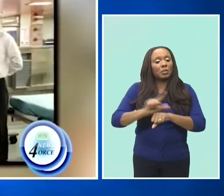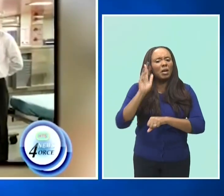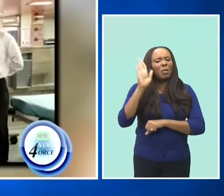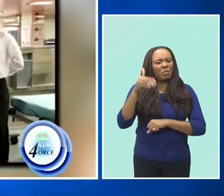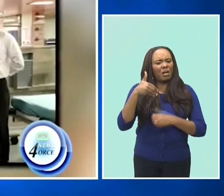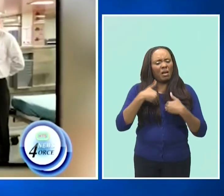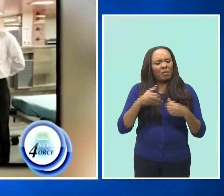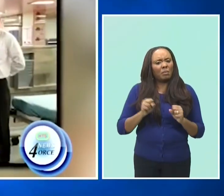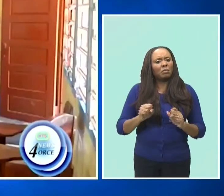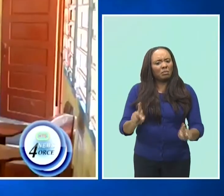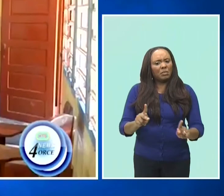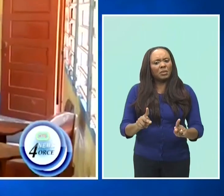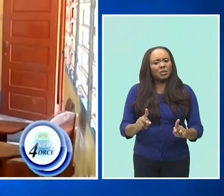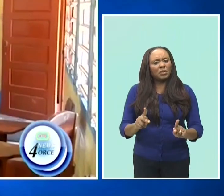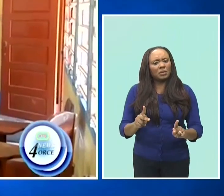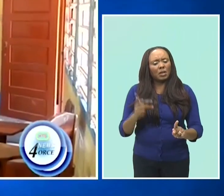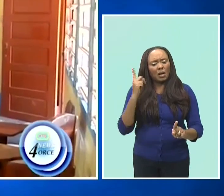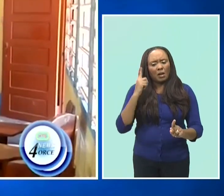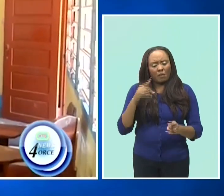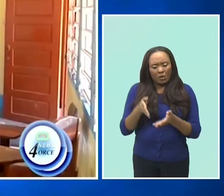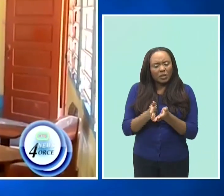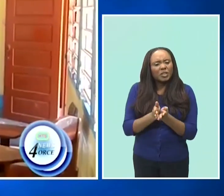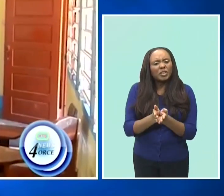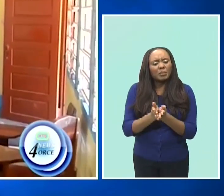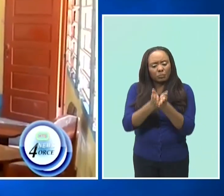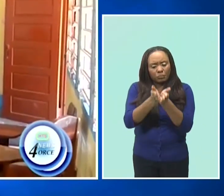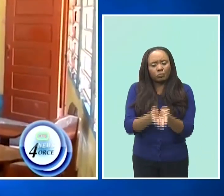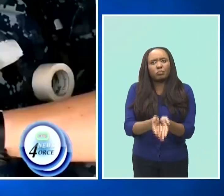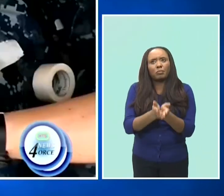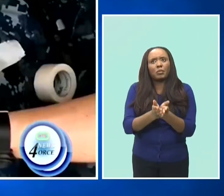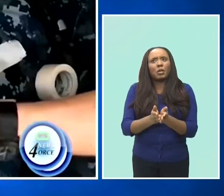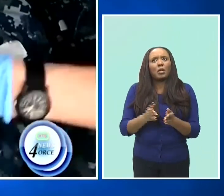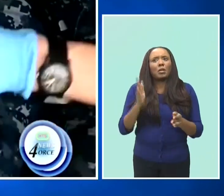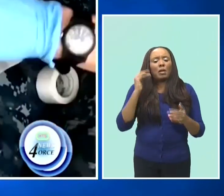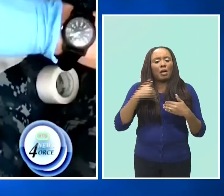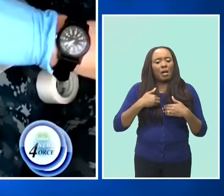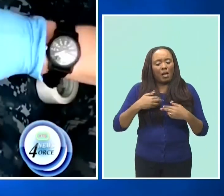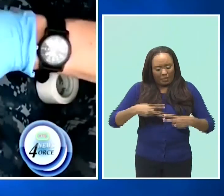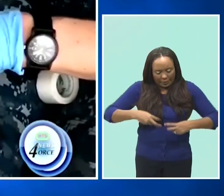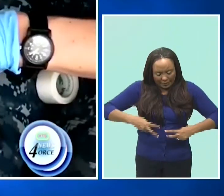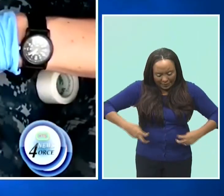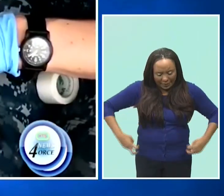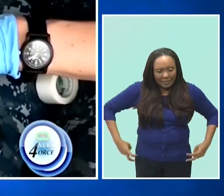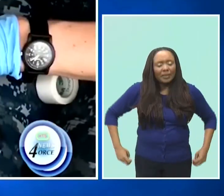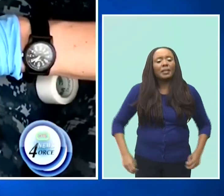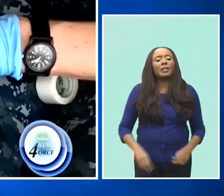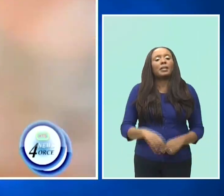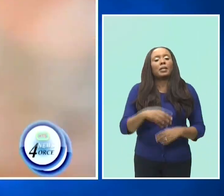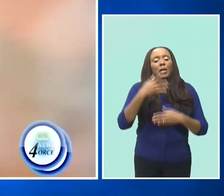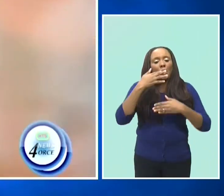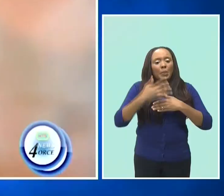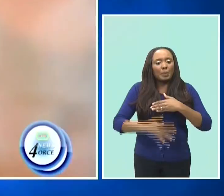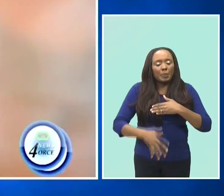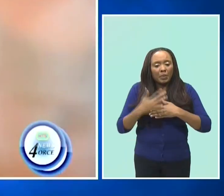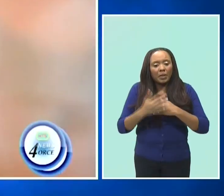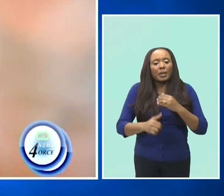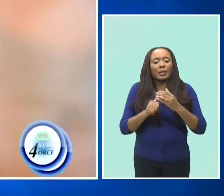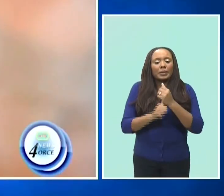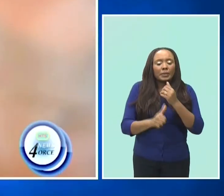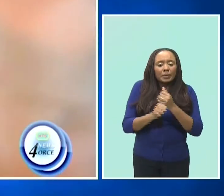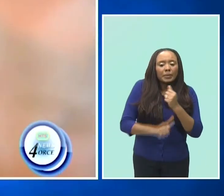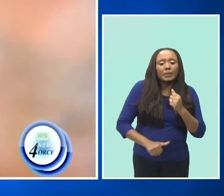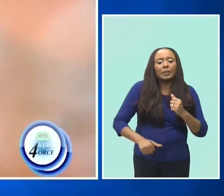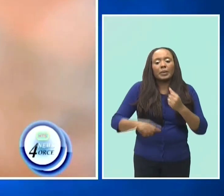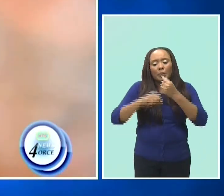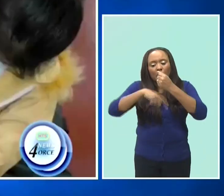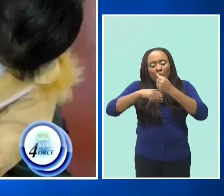of medical services, some of which include CT scans, ultrasounds, X-rays, blood, stool and urine